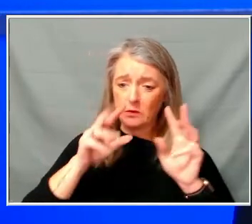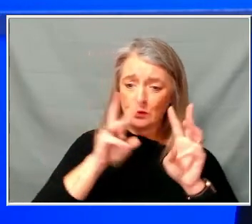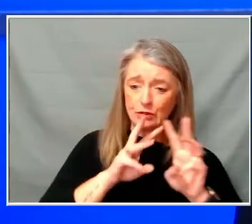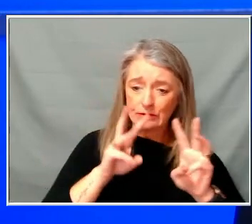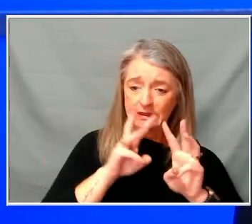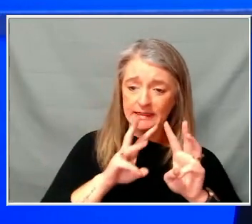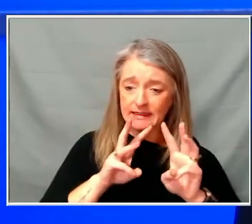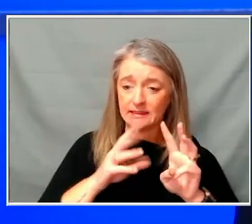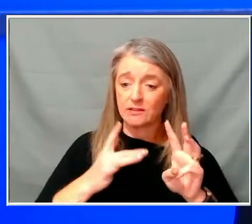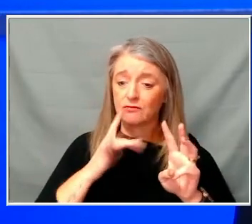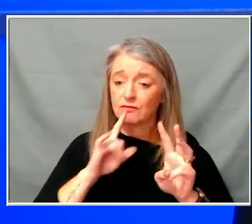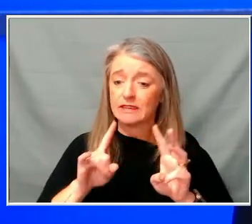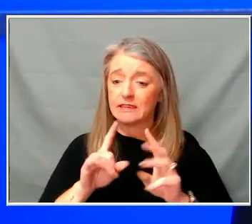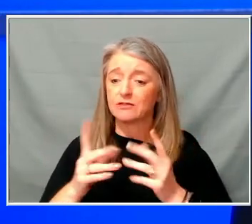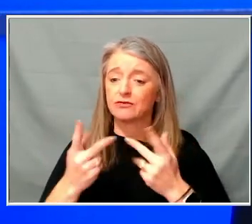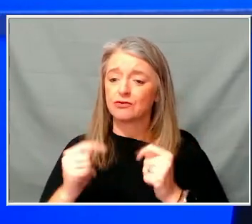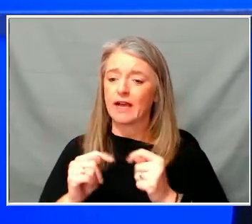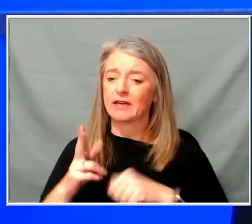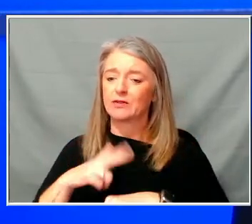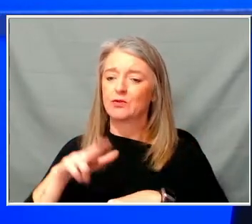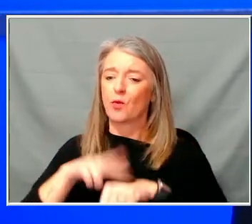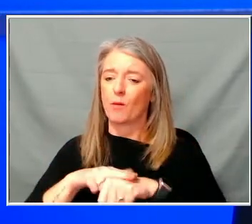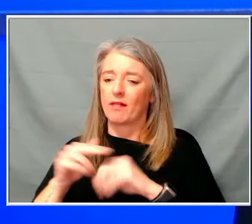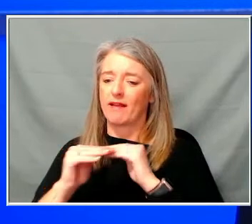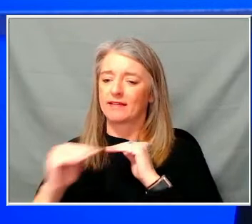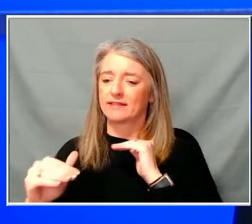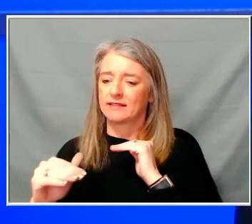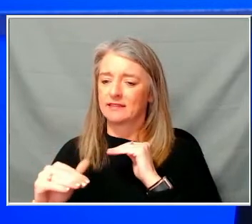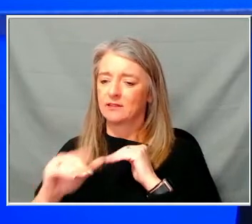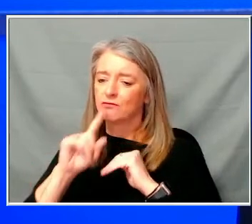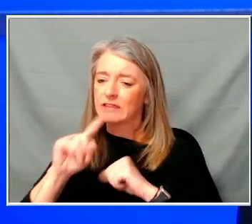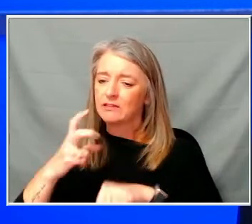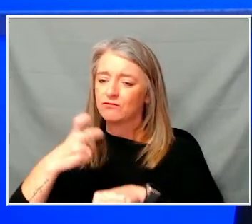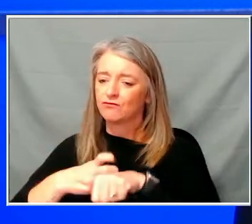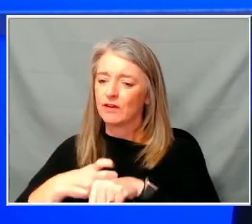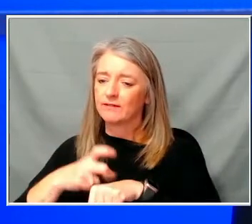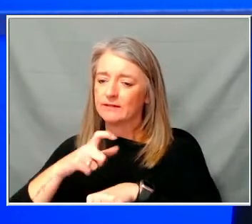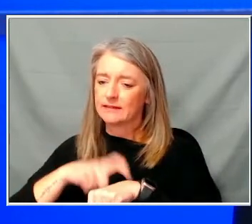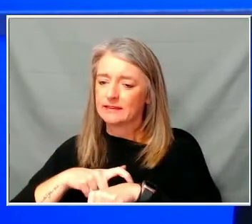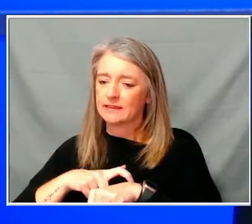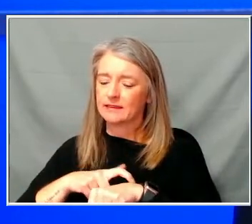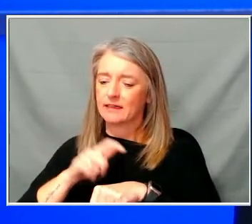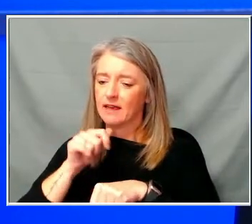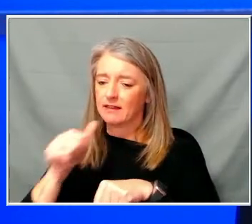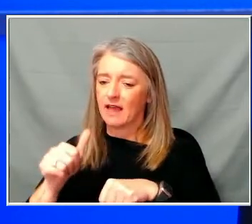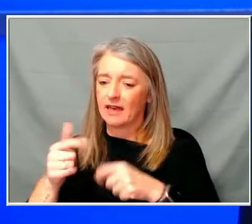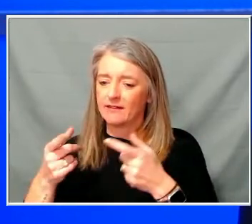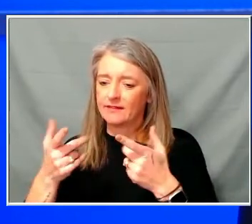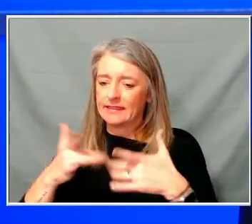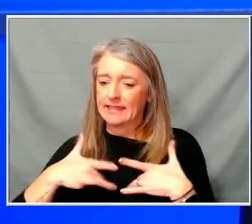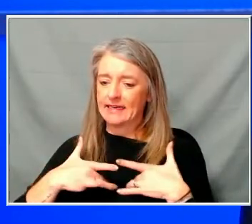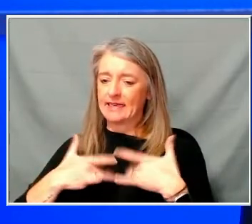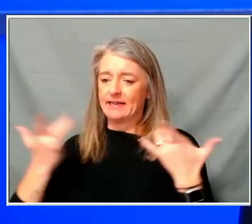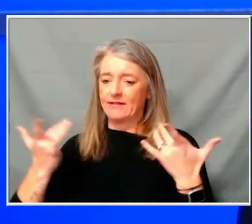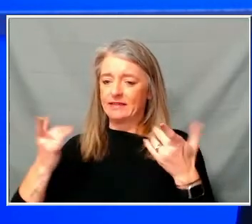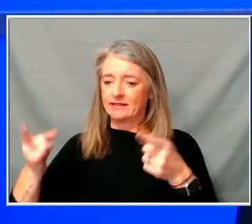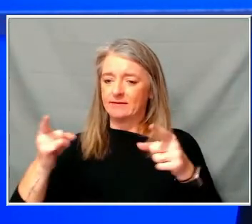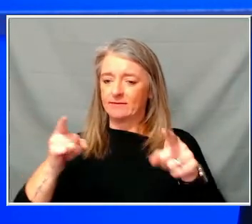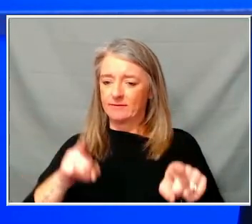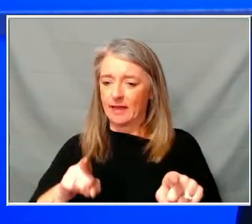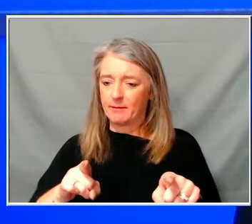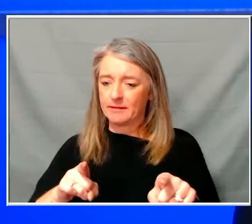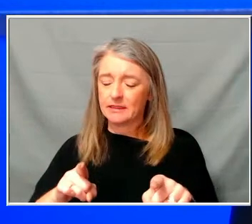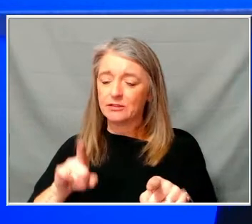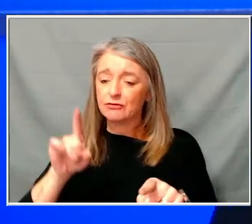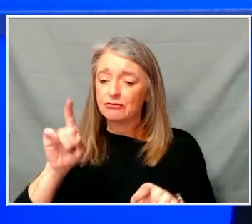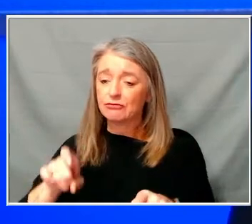is just trying to normalize that, hey, this was a rough deal. There was a lot of triggering events or a lot of different things going on that should